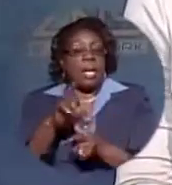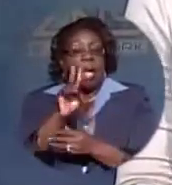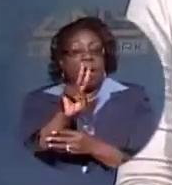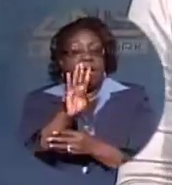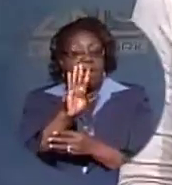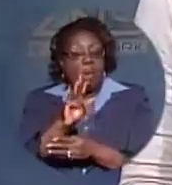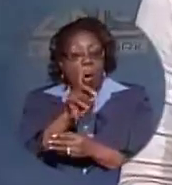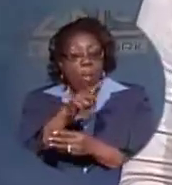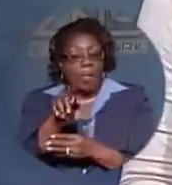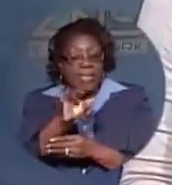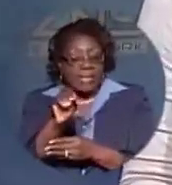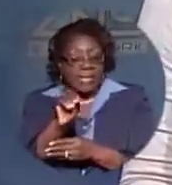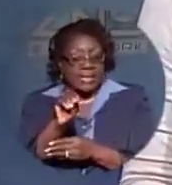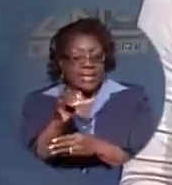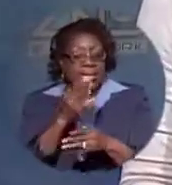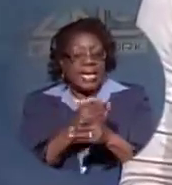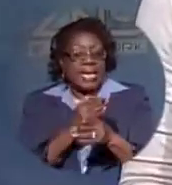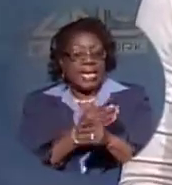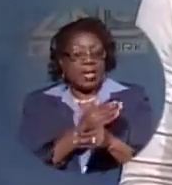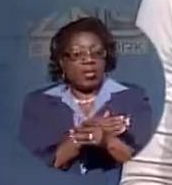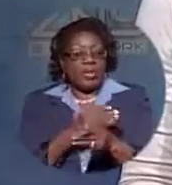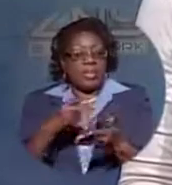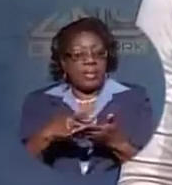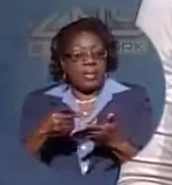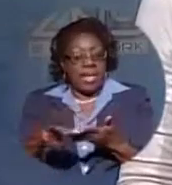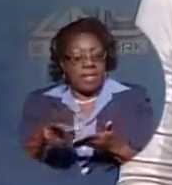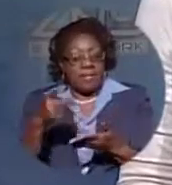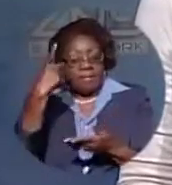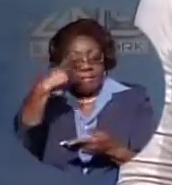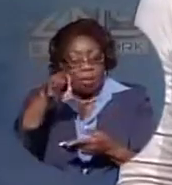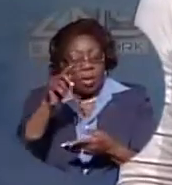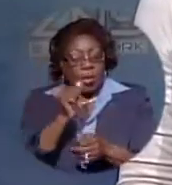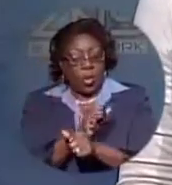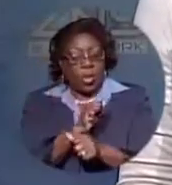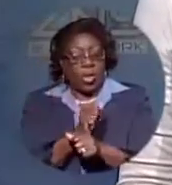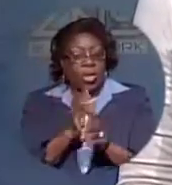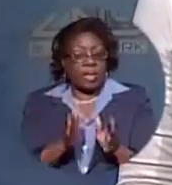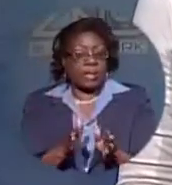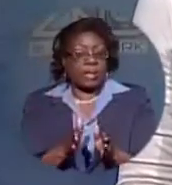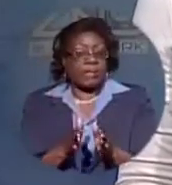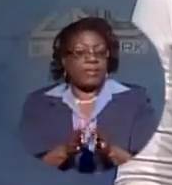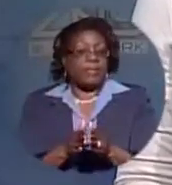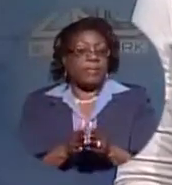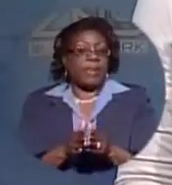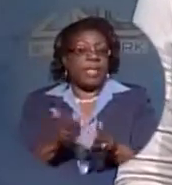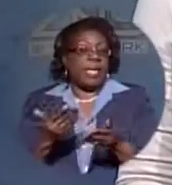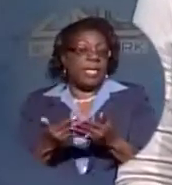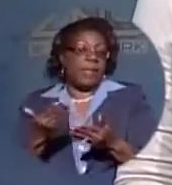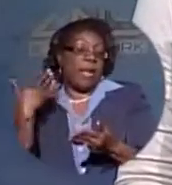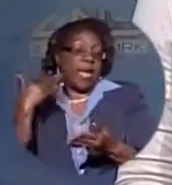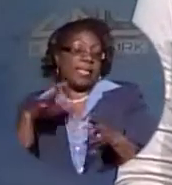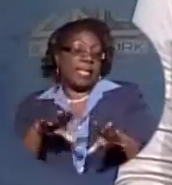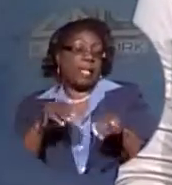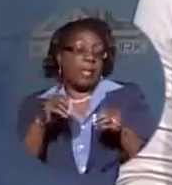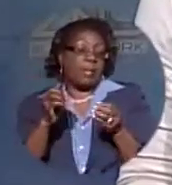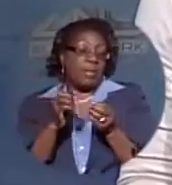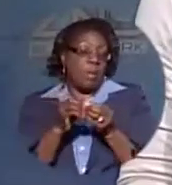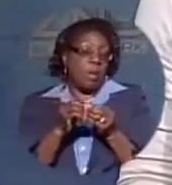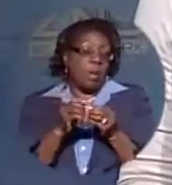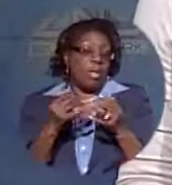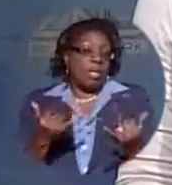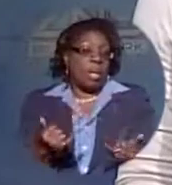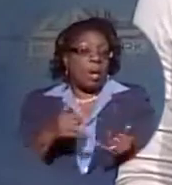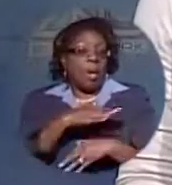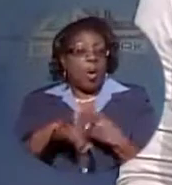Mr. Evans said employees got an 8% increase and a $5,000 lump sum payment. Now all that's being offered is a